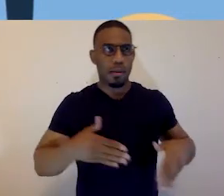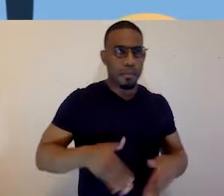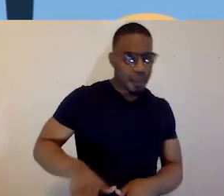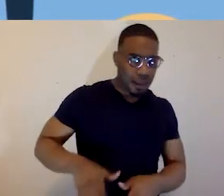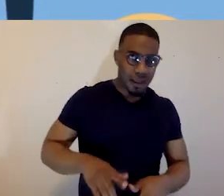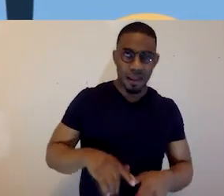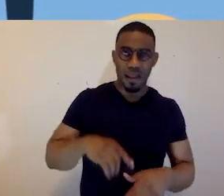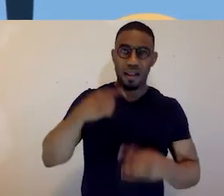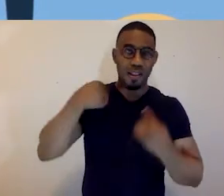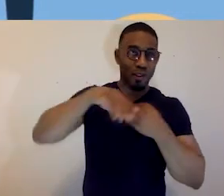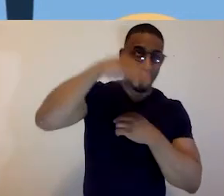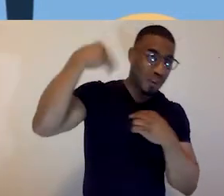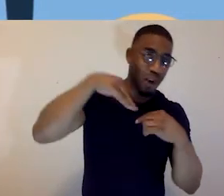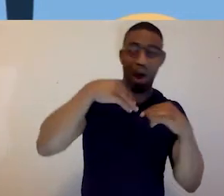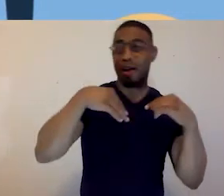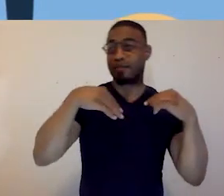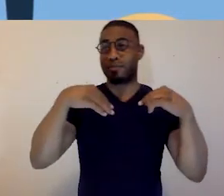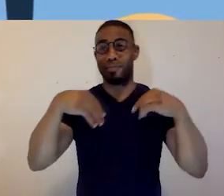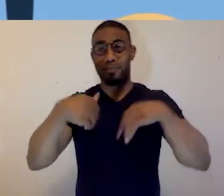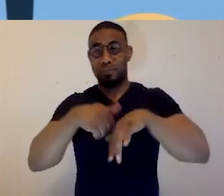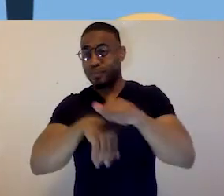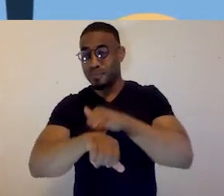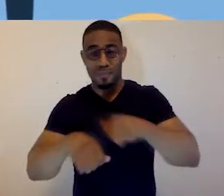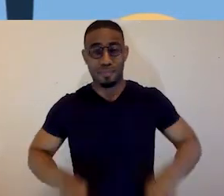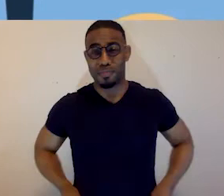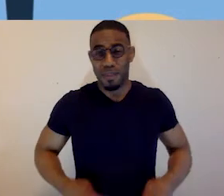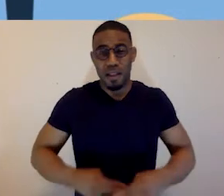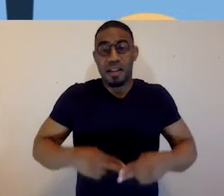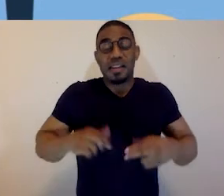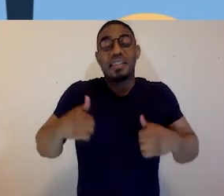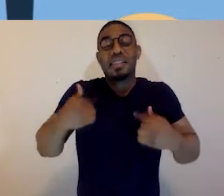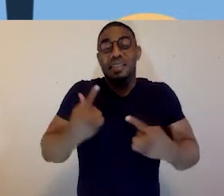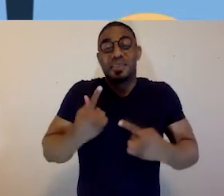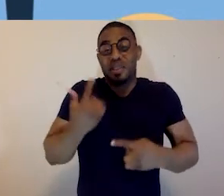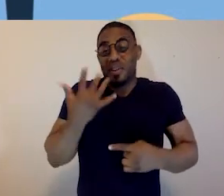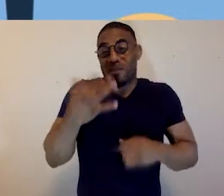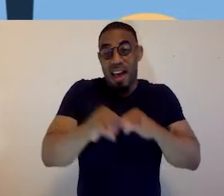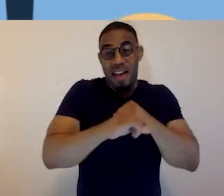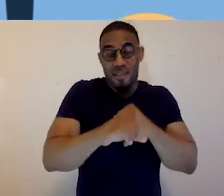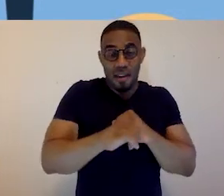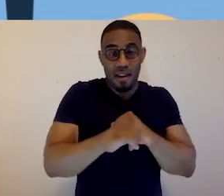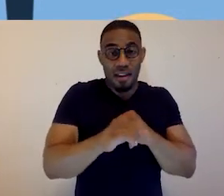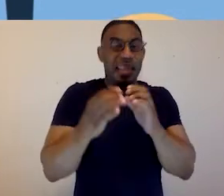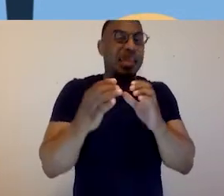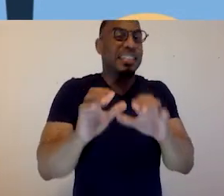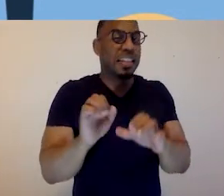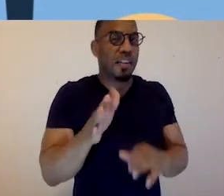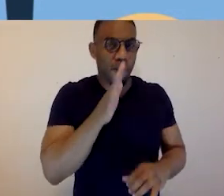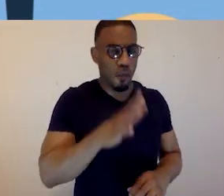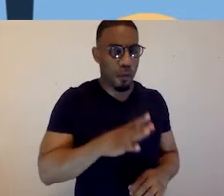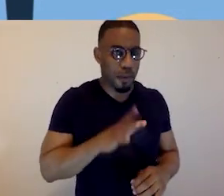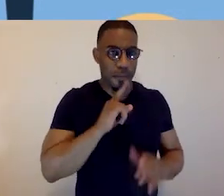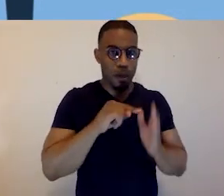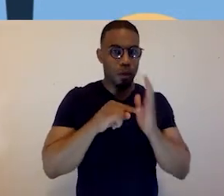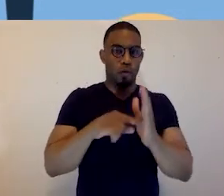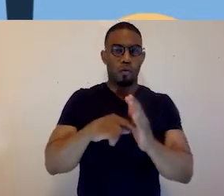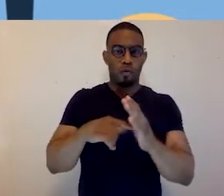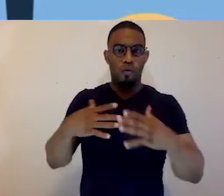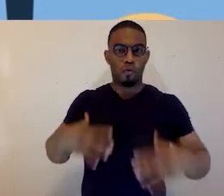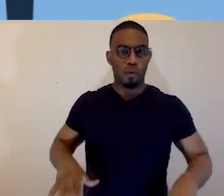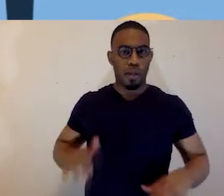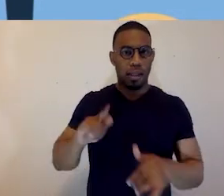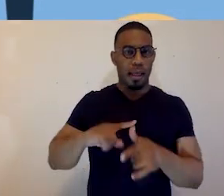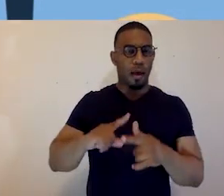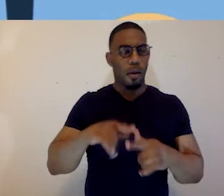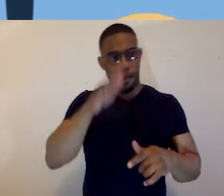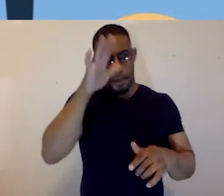then scarf, gloves, and belts. And since there were 5 ads, the chance of a woman being shown the dress ad or